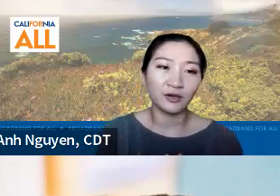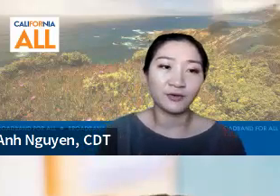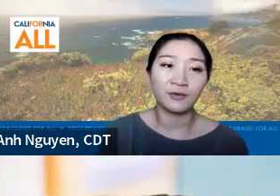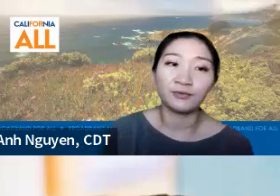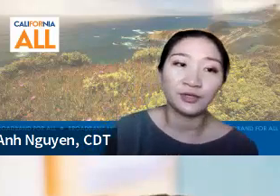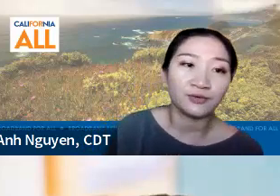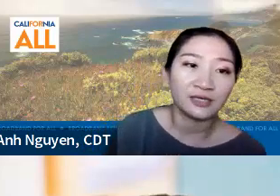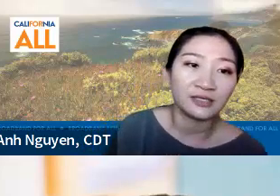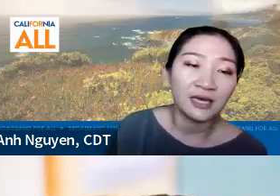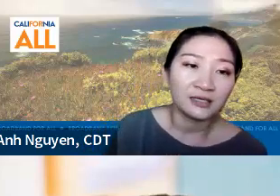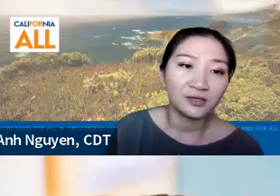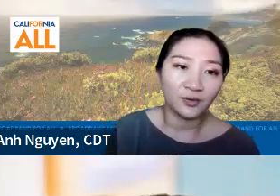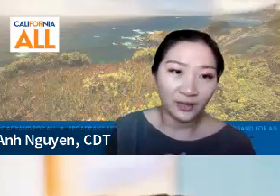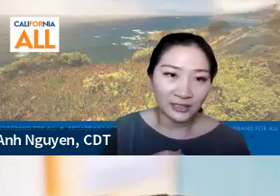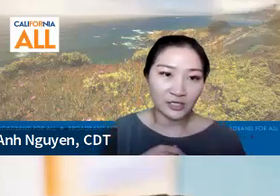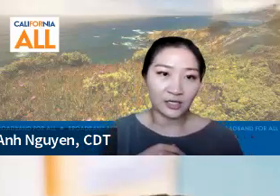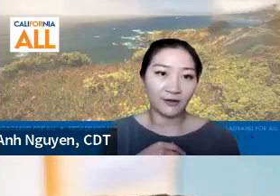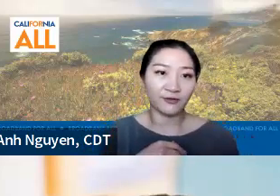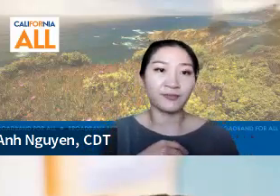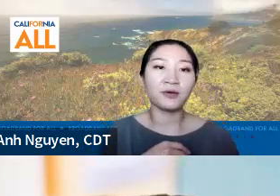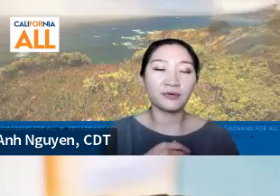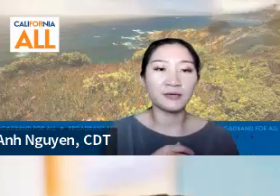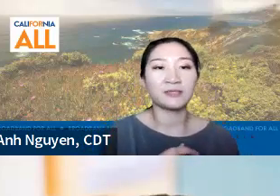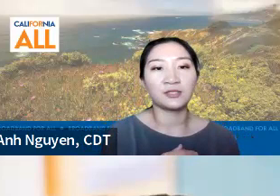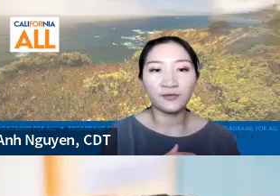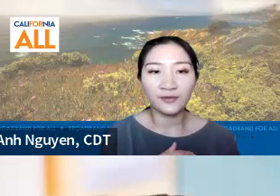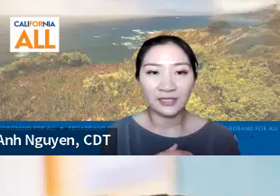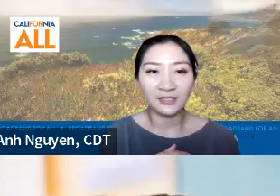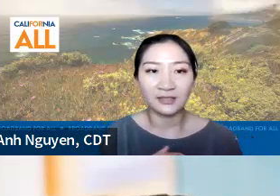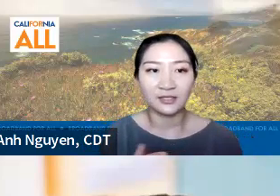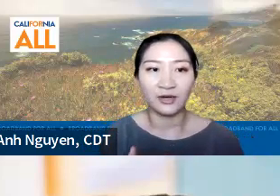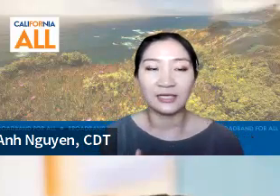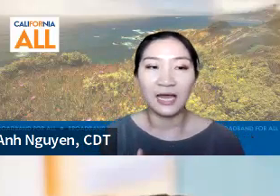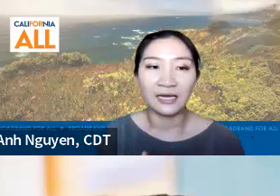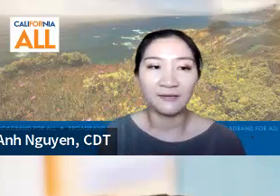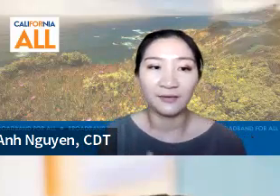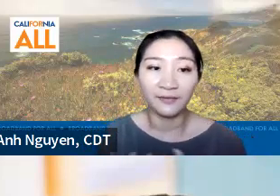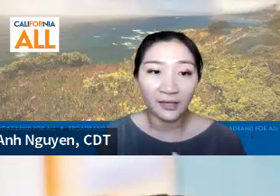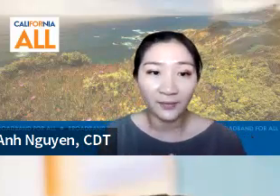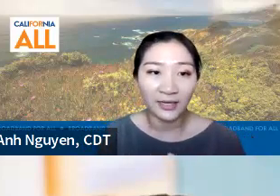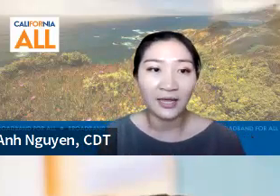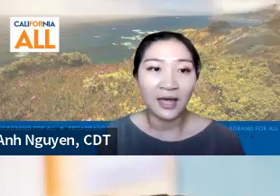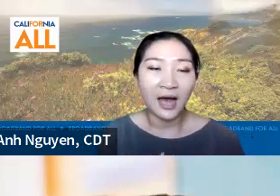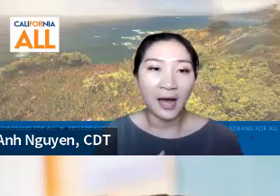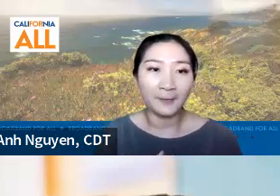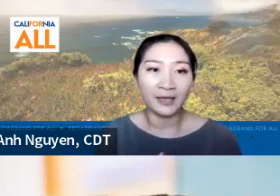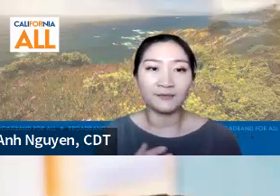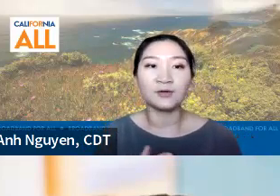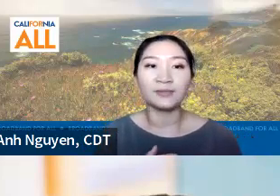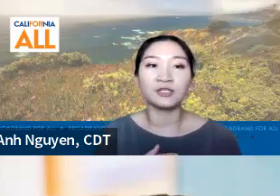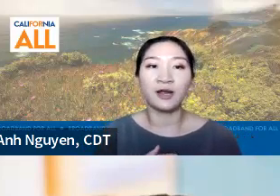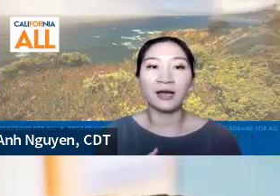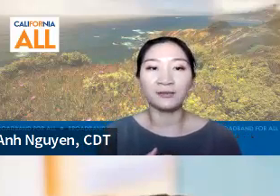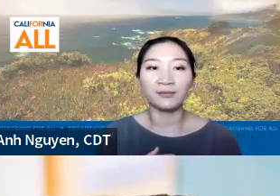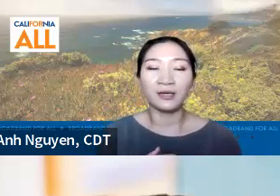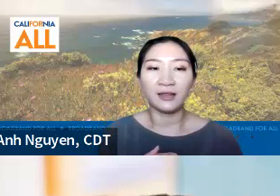do want to hear from you too is, does your organization offer programs and services to address any of the following? And if